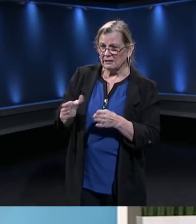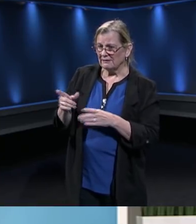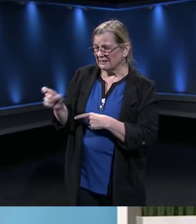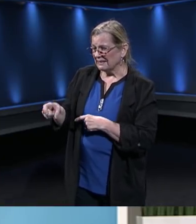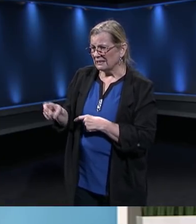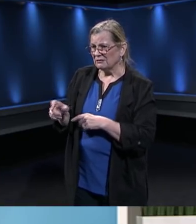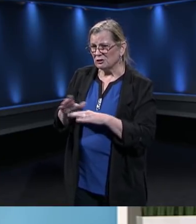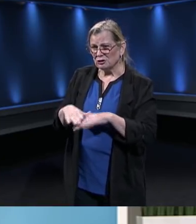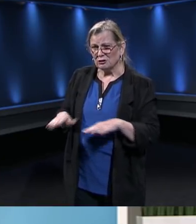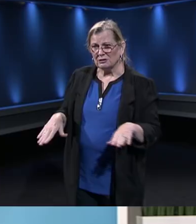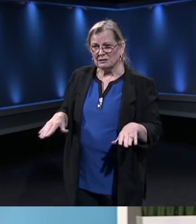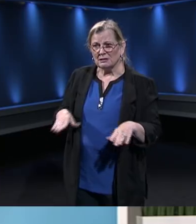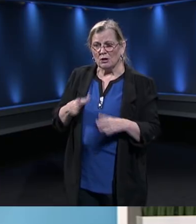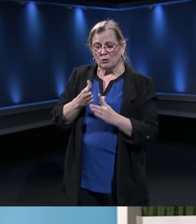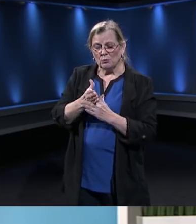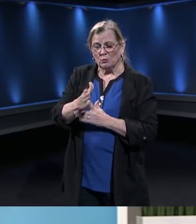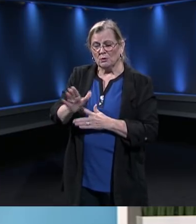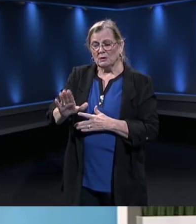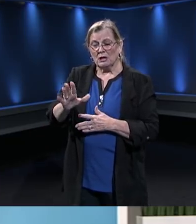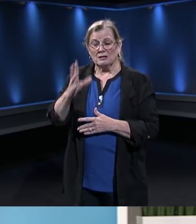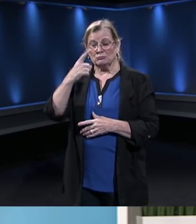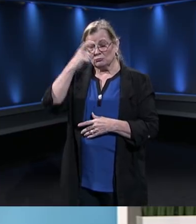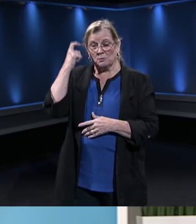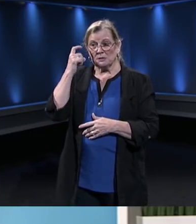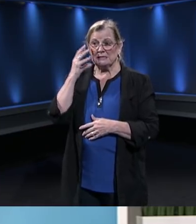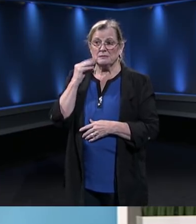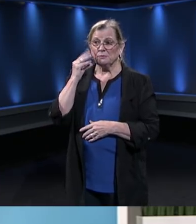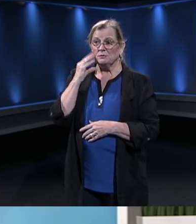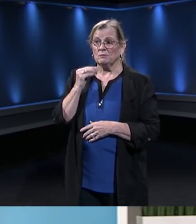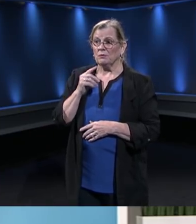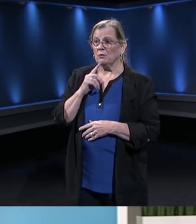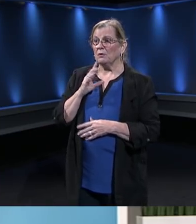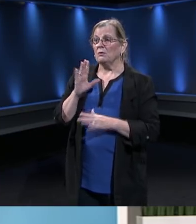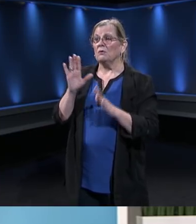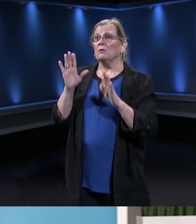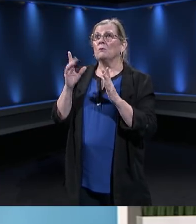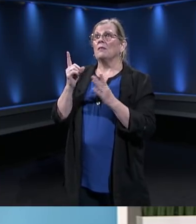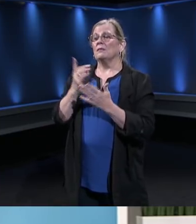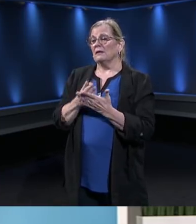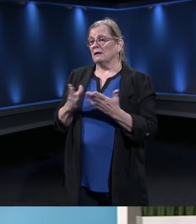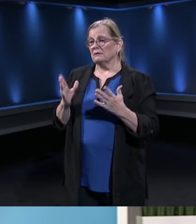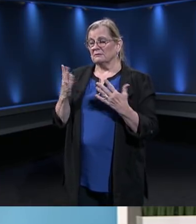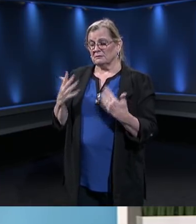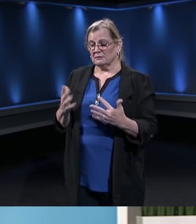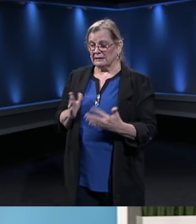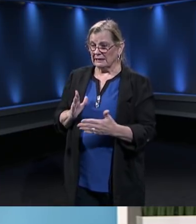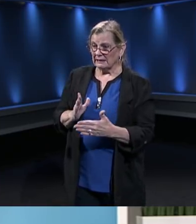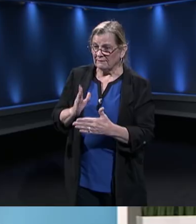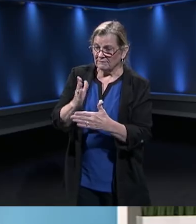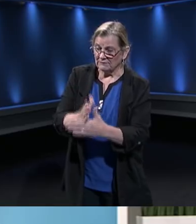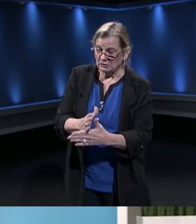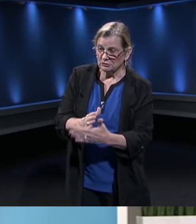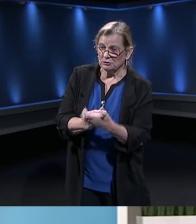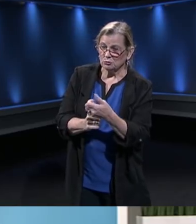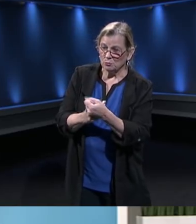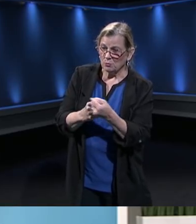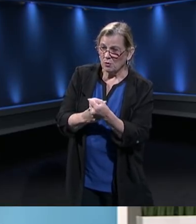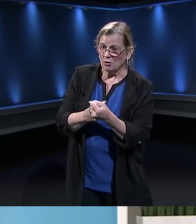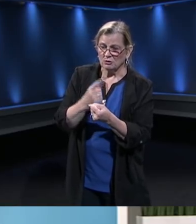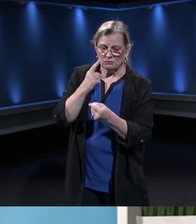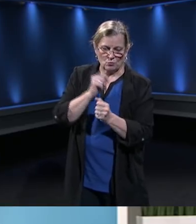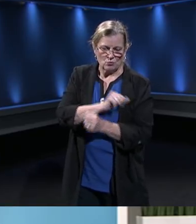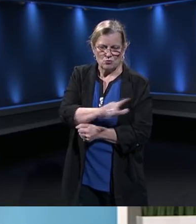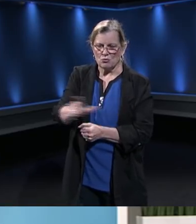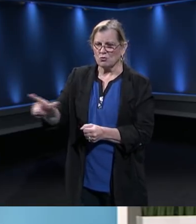trauma. The wonderful thing about the interventions and supports for children who've had trauma is that it works for all children. It's good